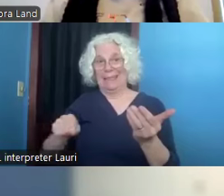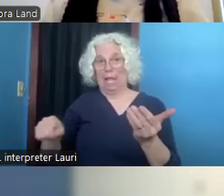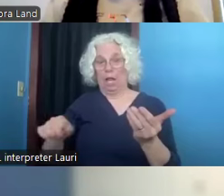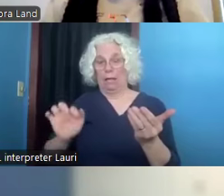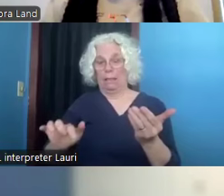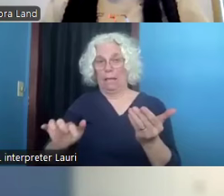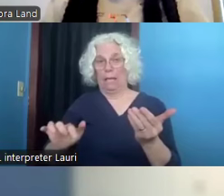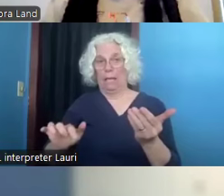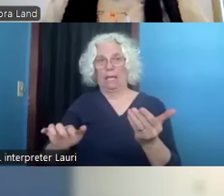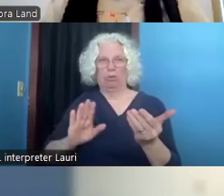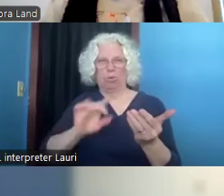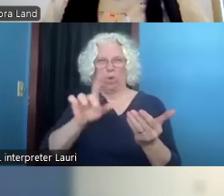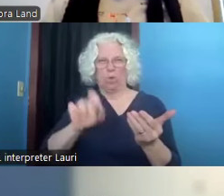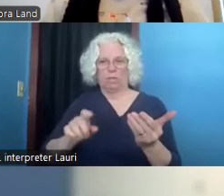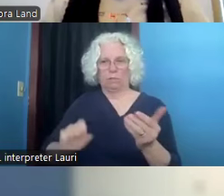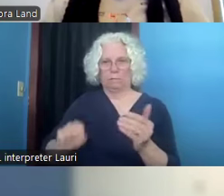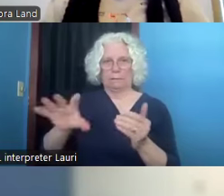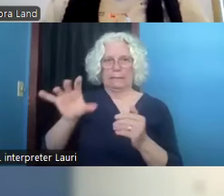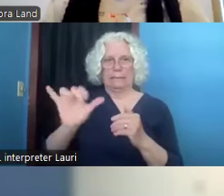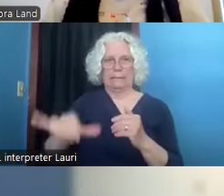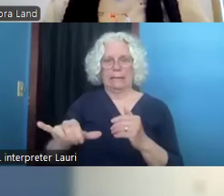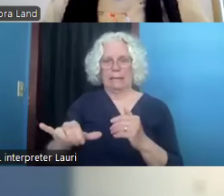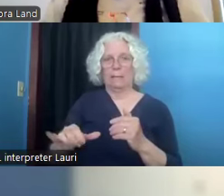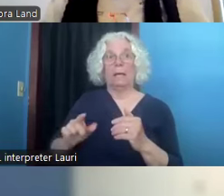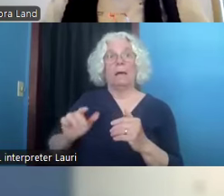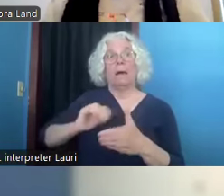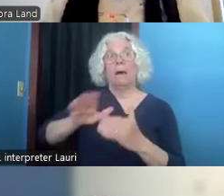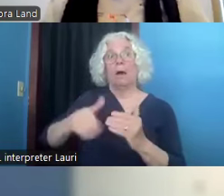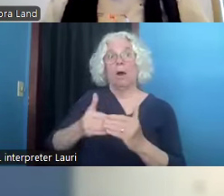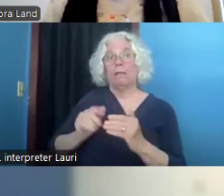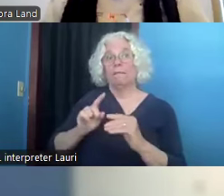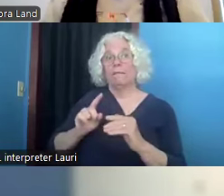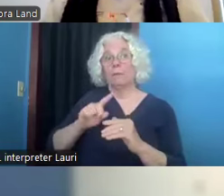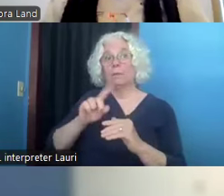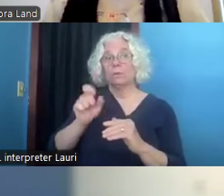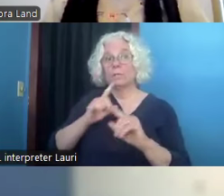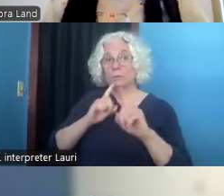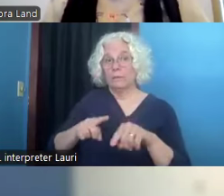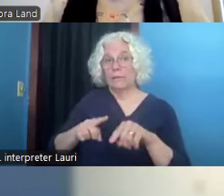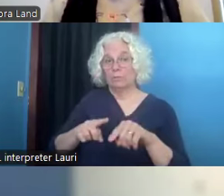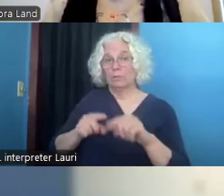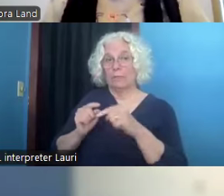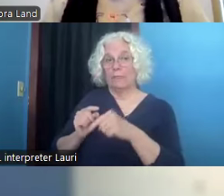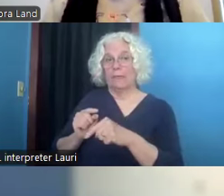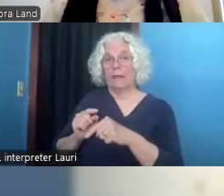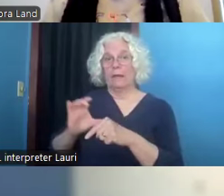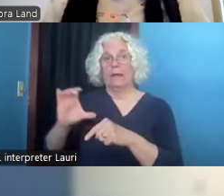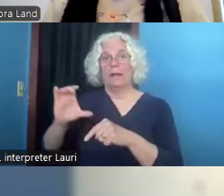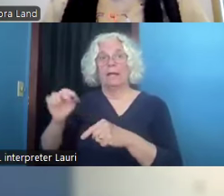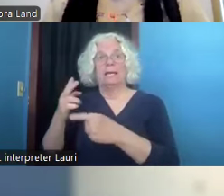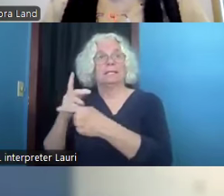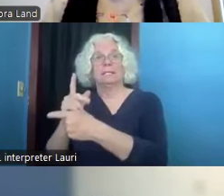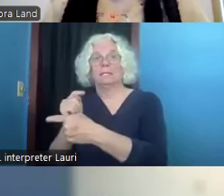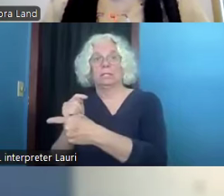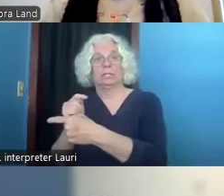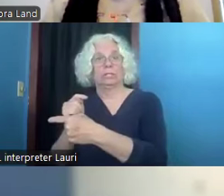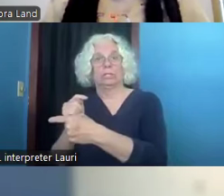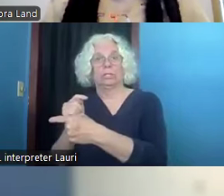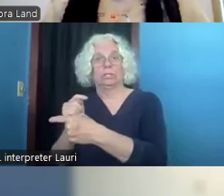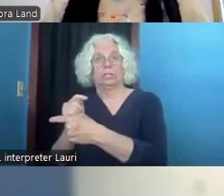to submit questions. All questions will be responded to via the Q&A function. We will not respond to questions that of